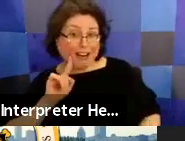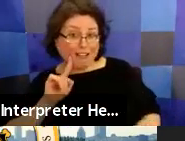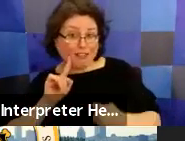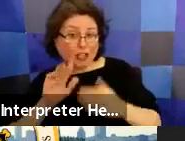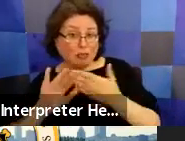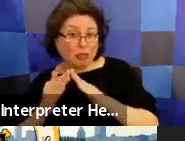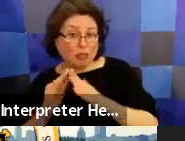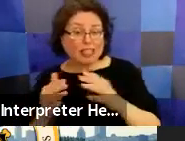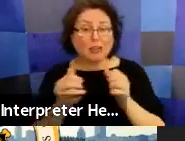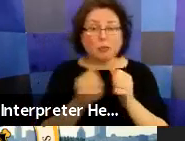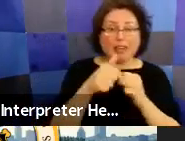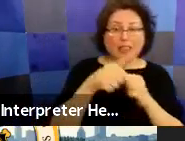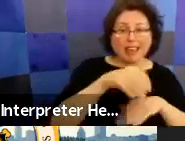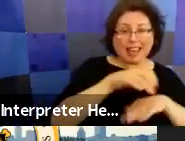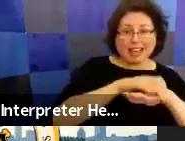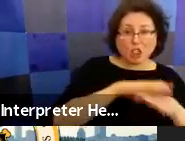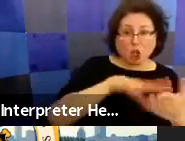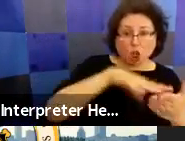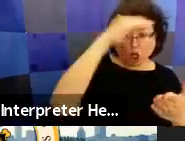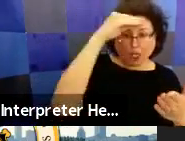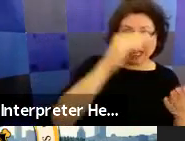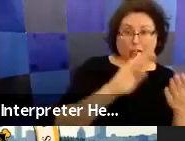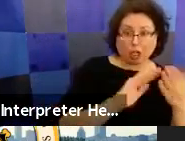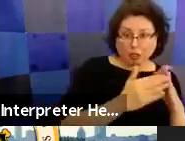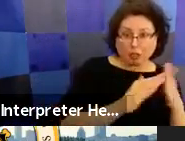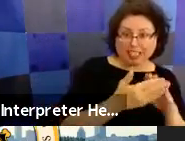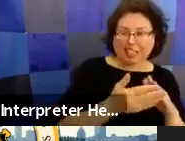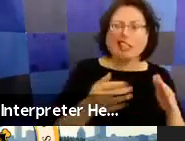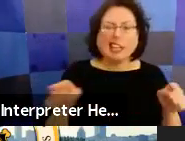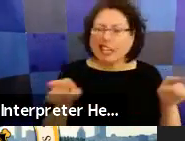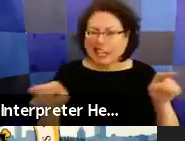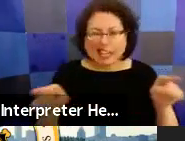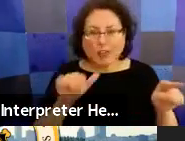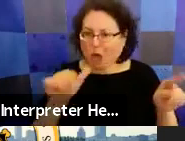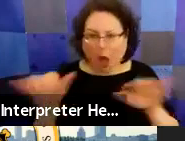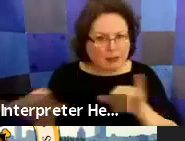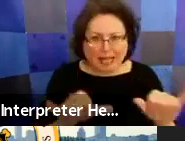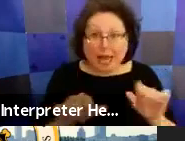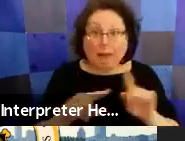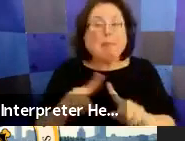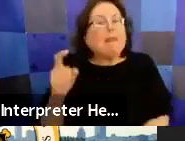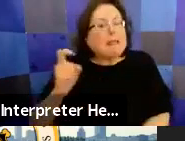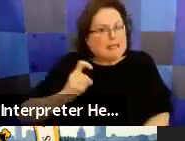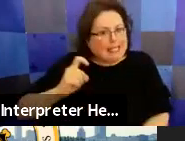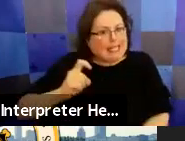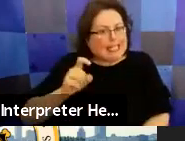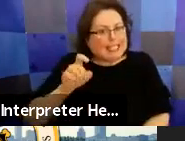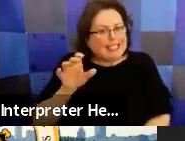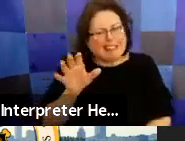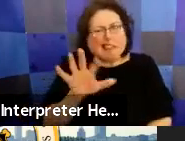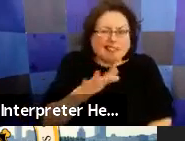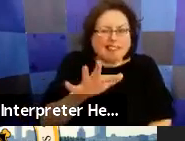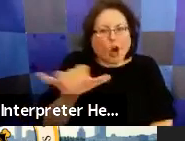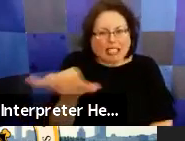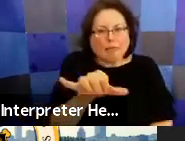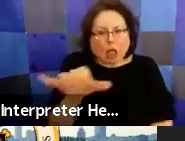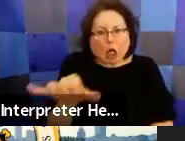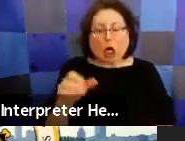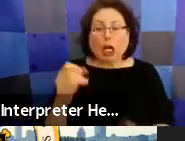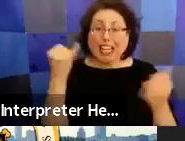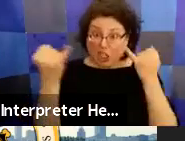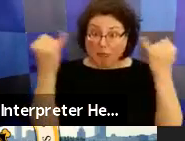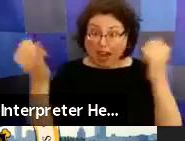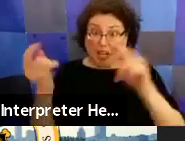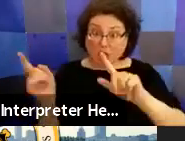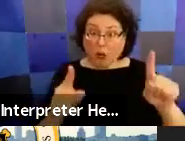learning community, because it's not the same thing, but the set of problems and the set of needs are similar. And can you imagine going to a hospital and